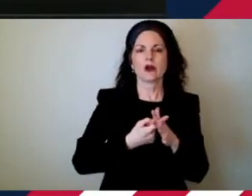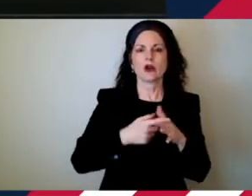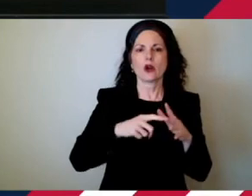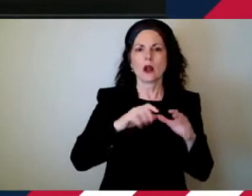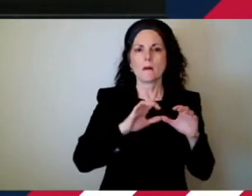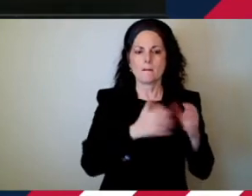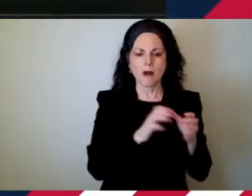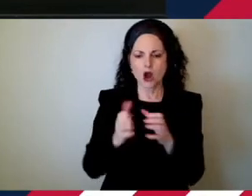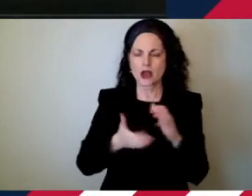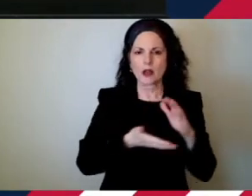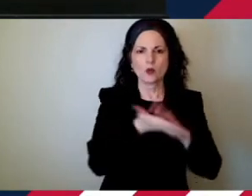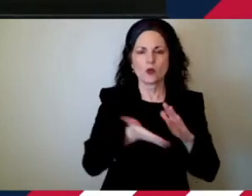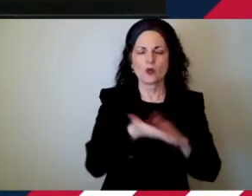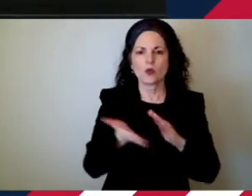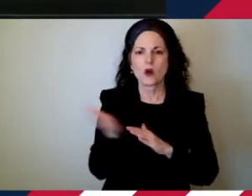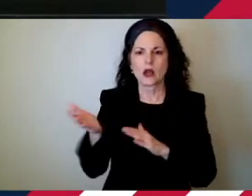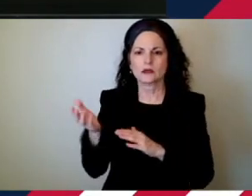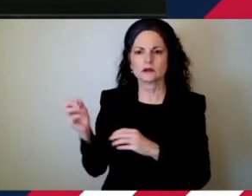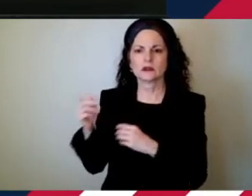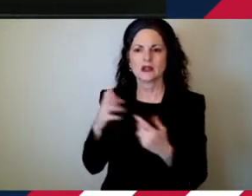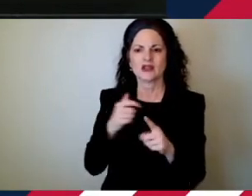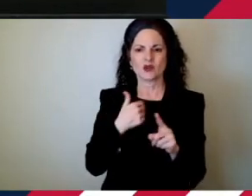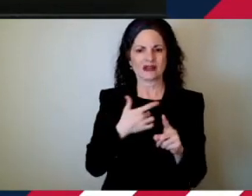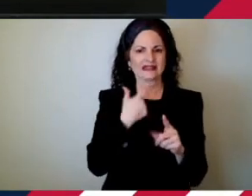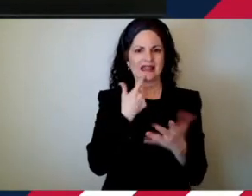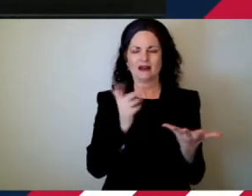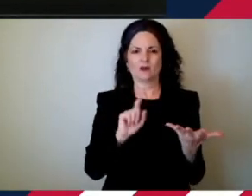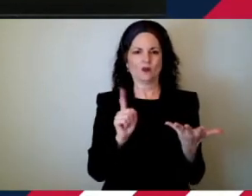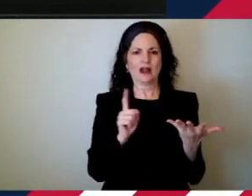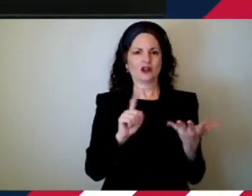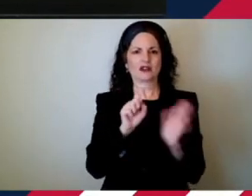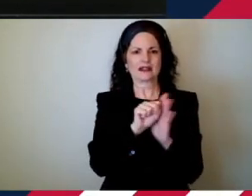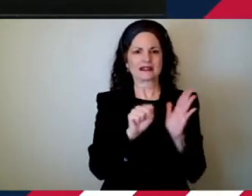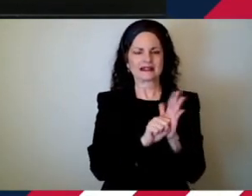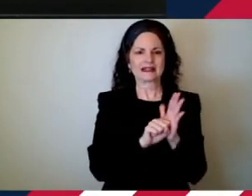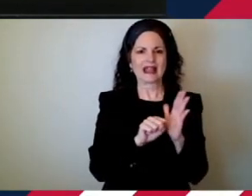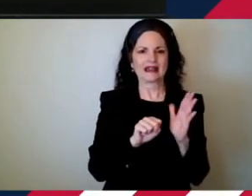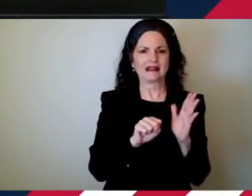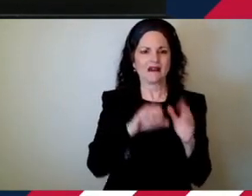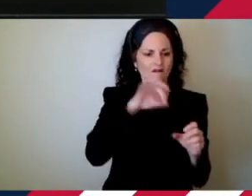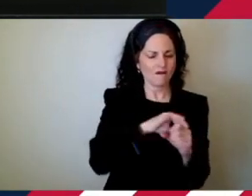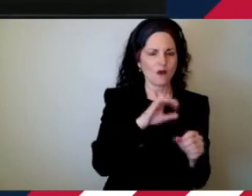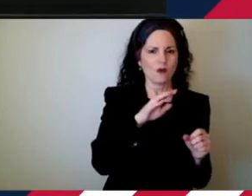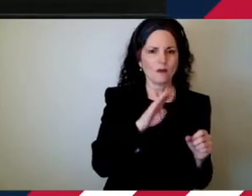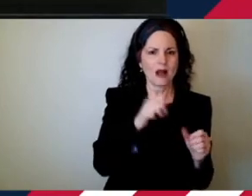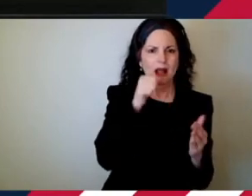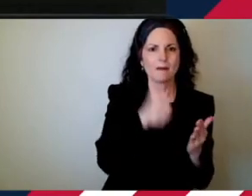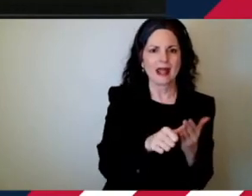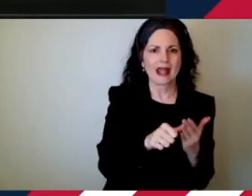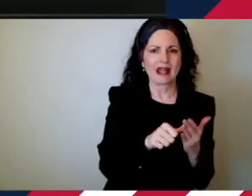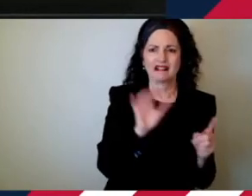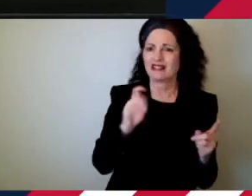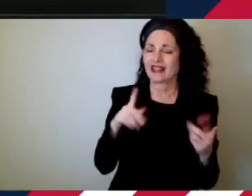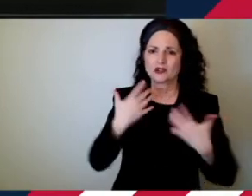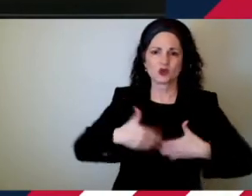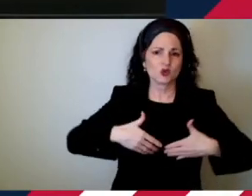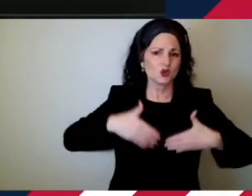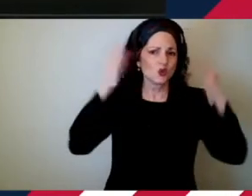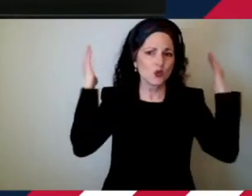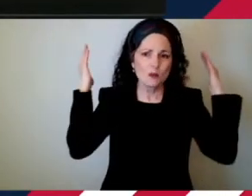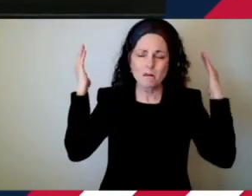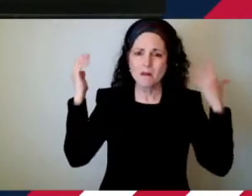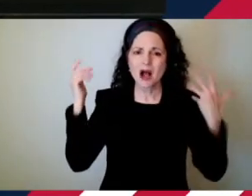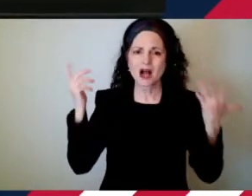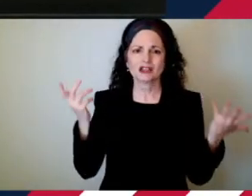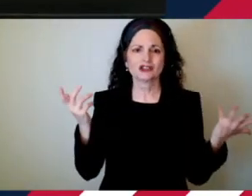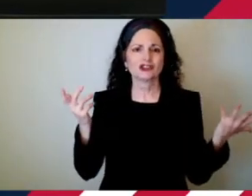offer broad vote-by-mail options. And these would be intensive and expensive undertakings. They would not